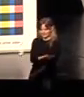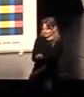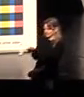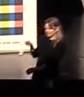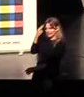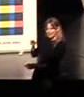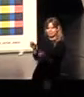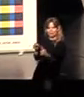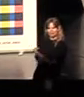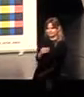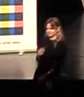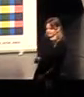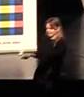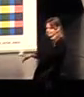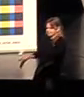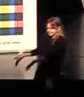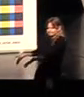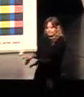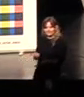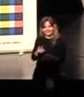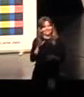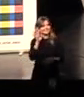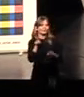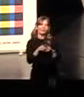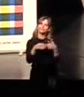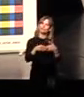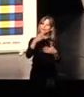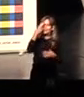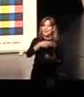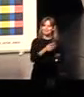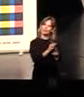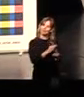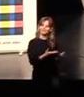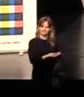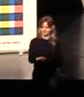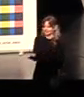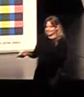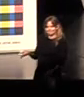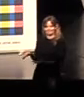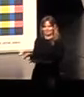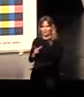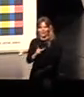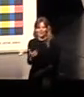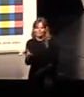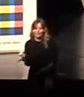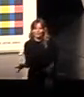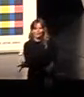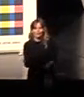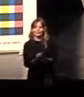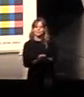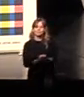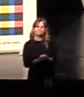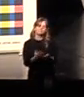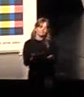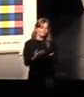populistisch wat je ze and friendly neem in fact for them zo een even evident zei